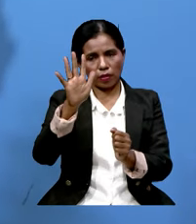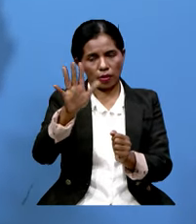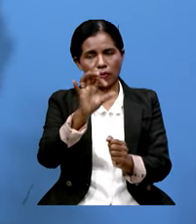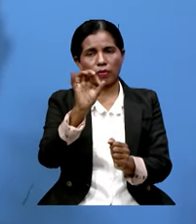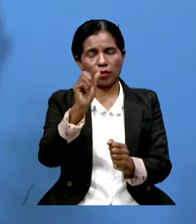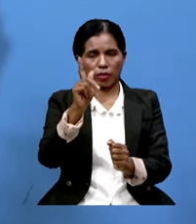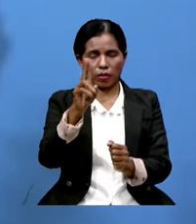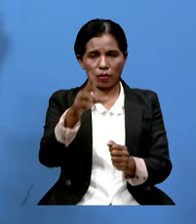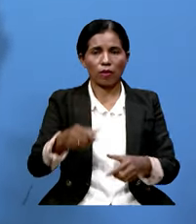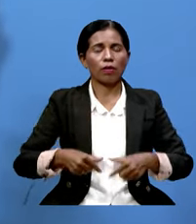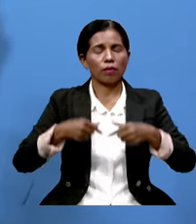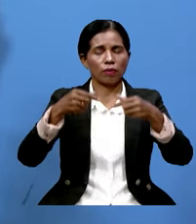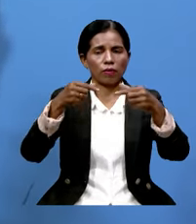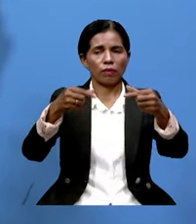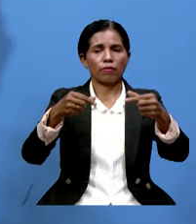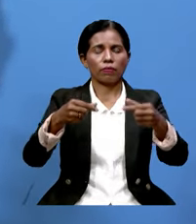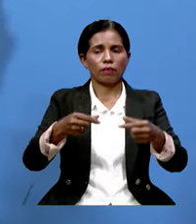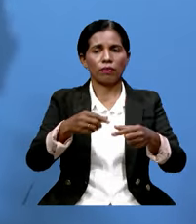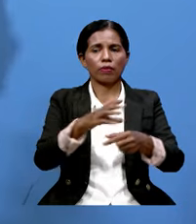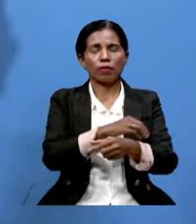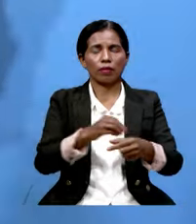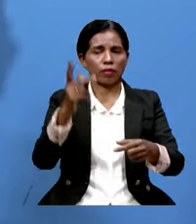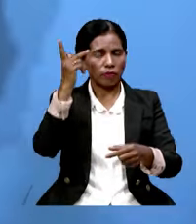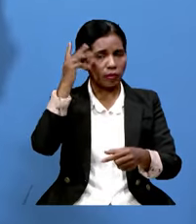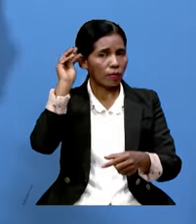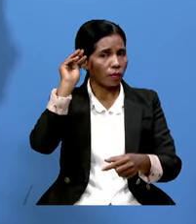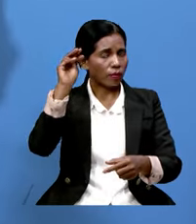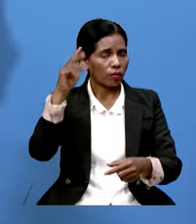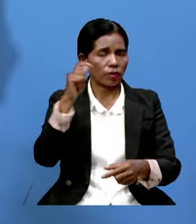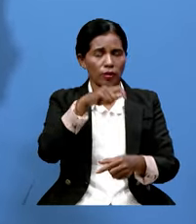Calvadi Laimos entrega lembrança ida para vice-primeiro-ministro da Tailândia